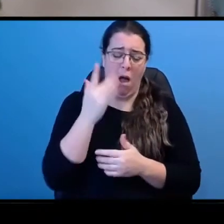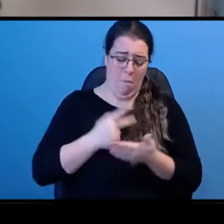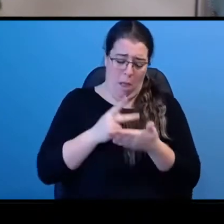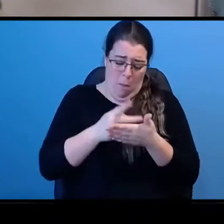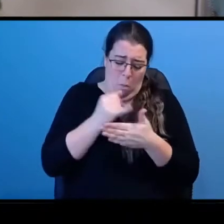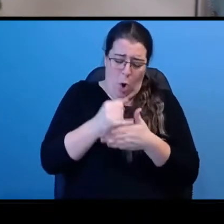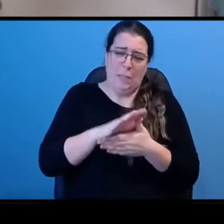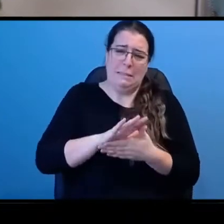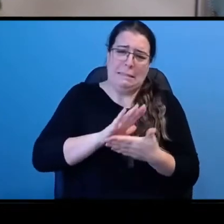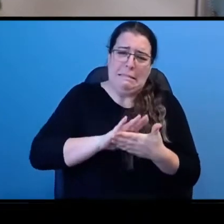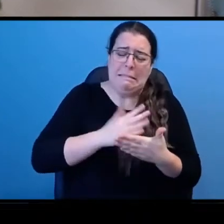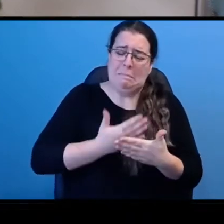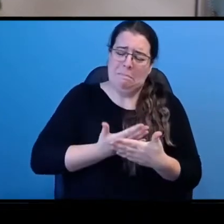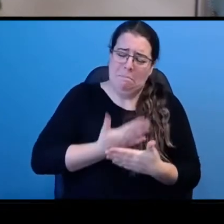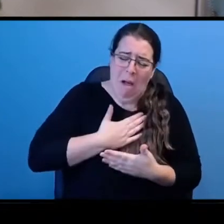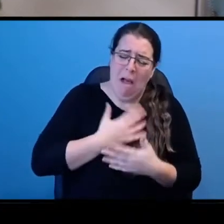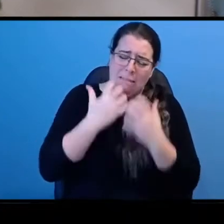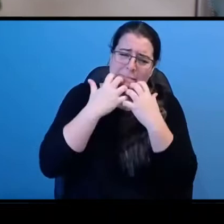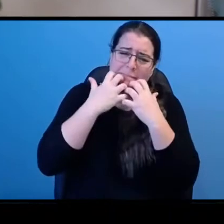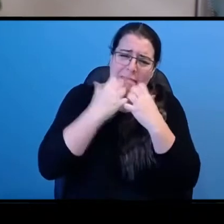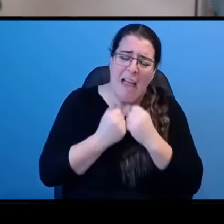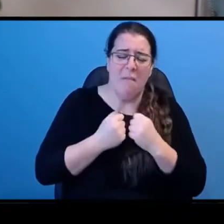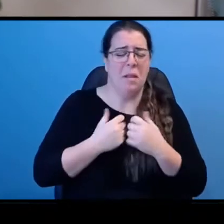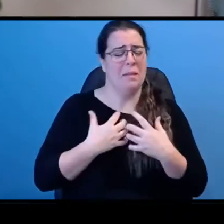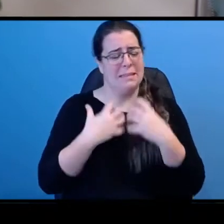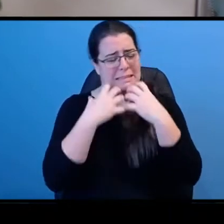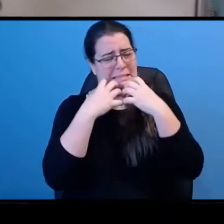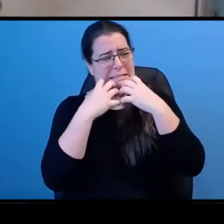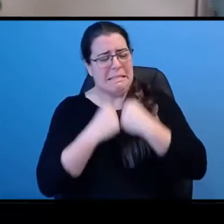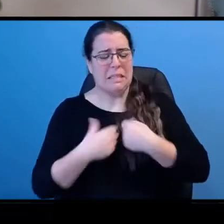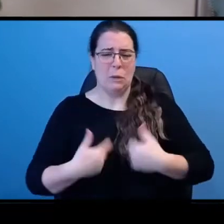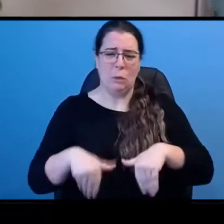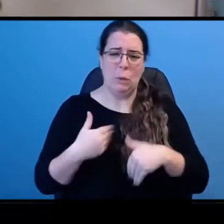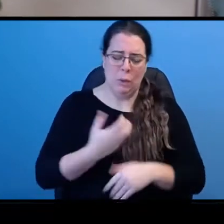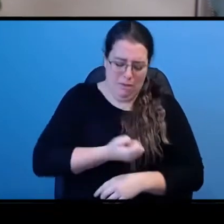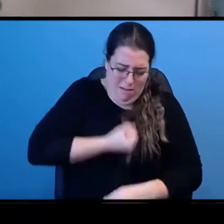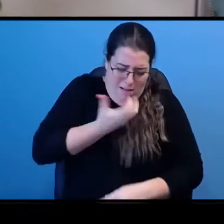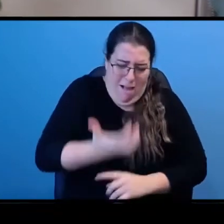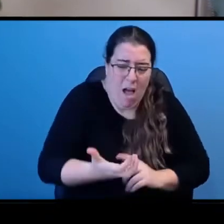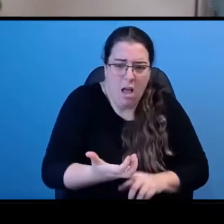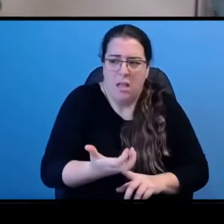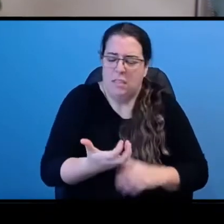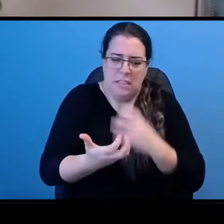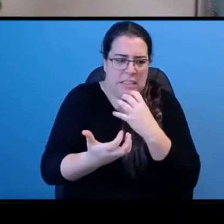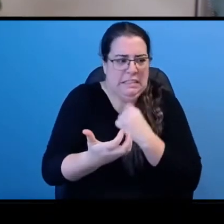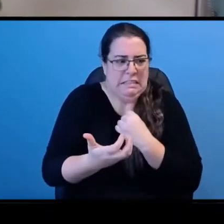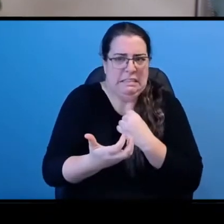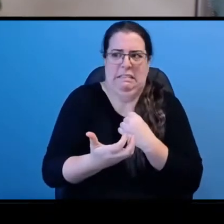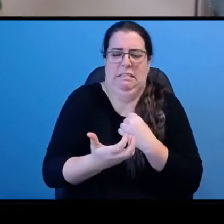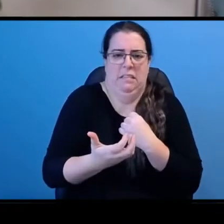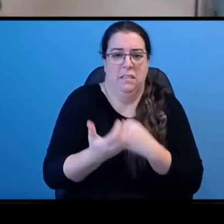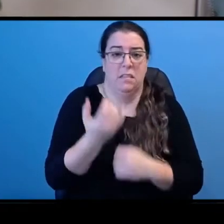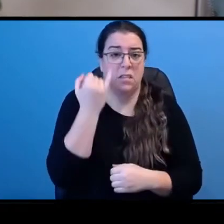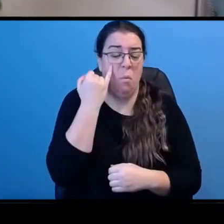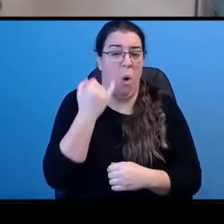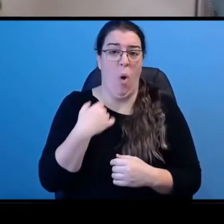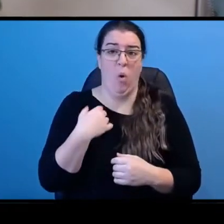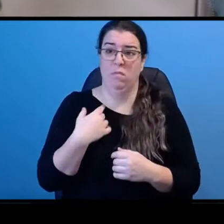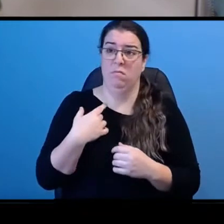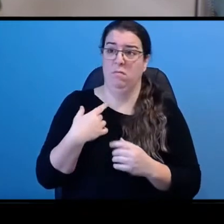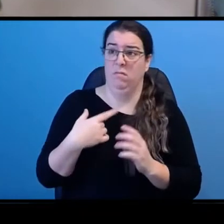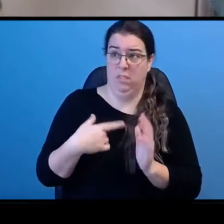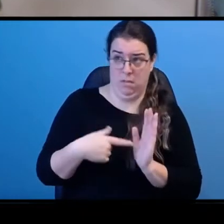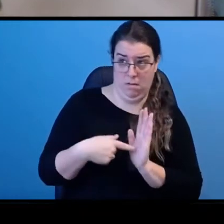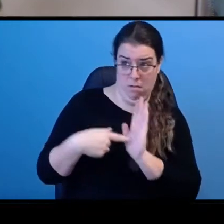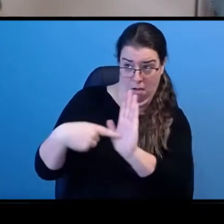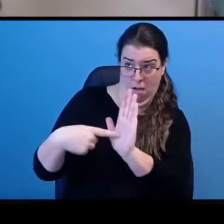They're huge pieces of ourselves. And so when someone criticizes, you know, the merit of that project and